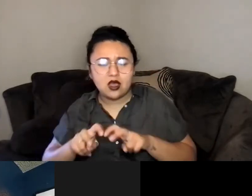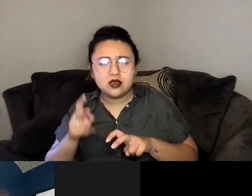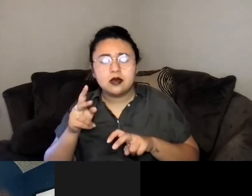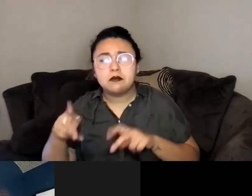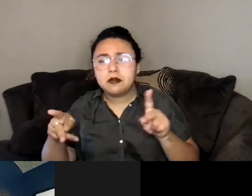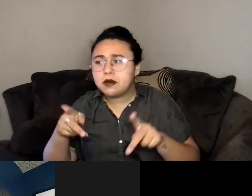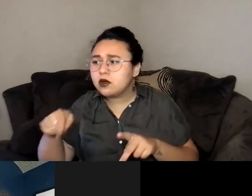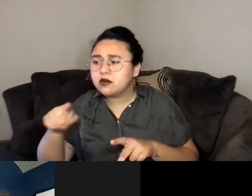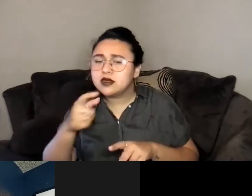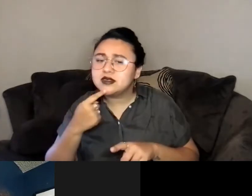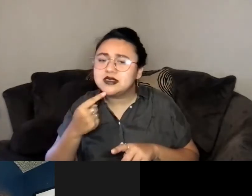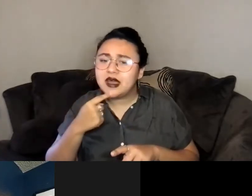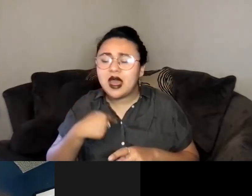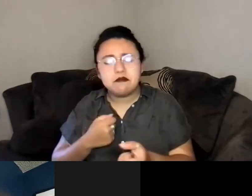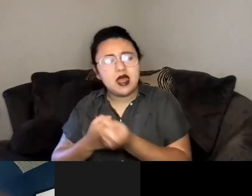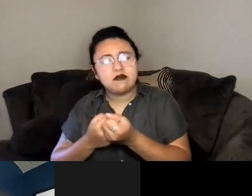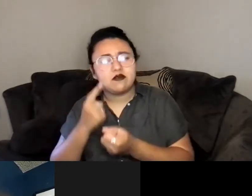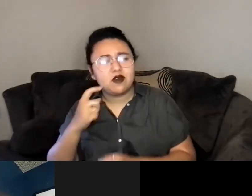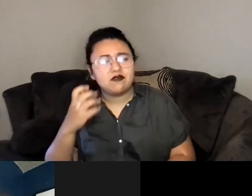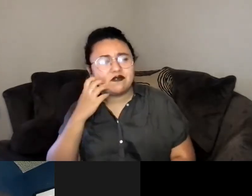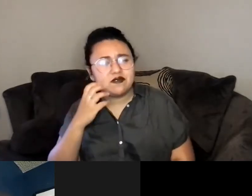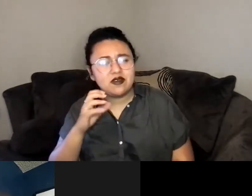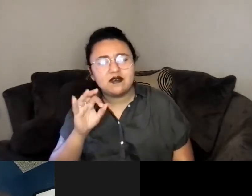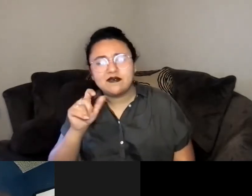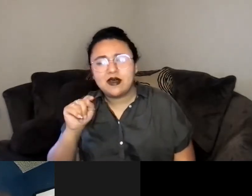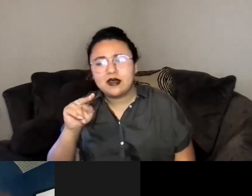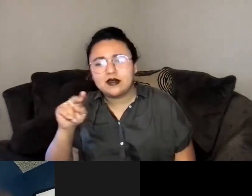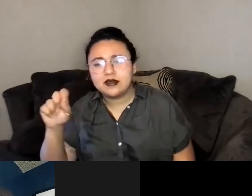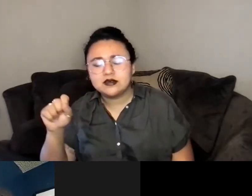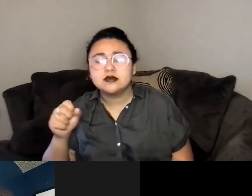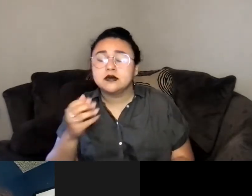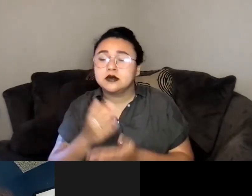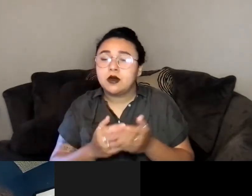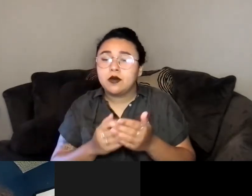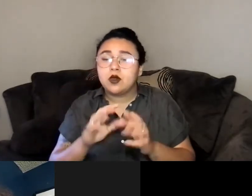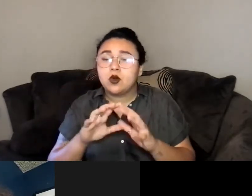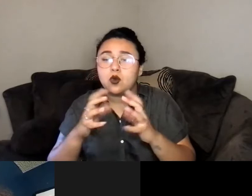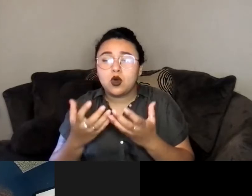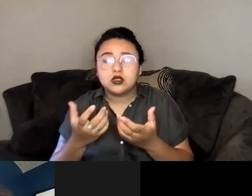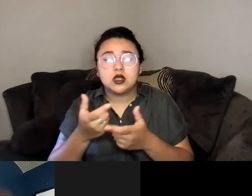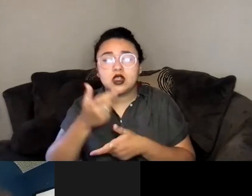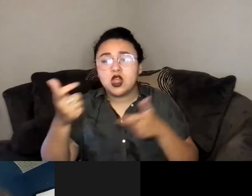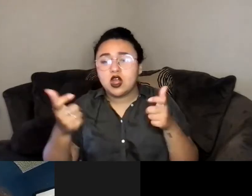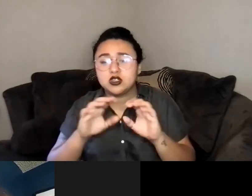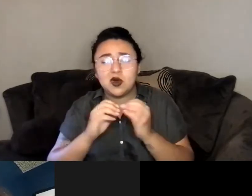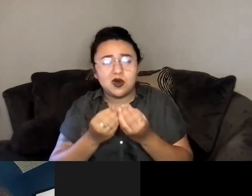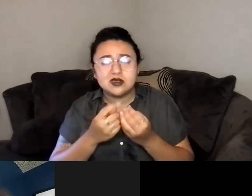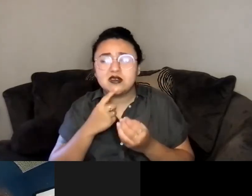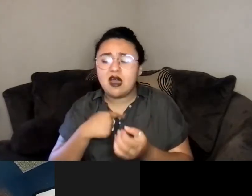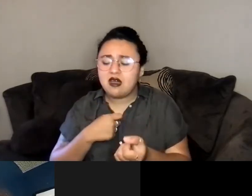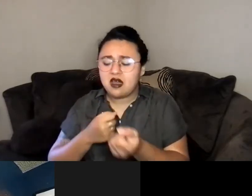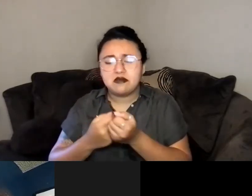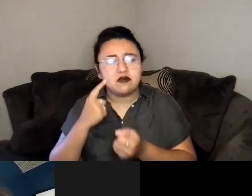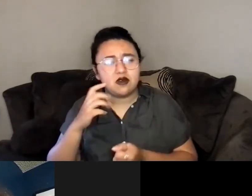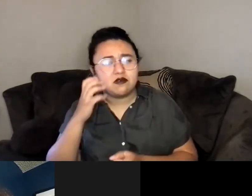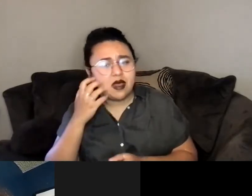Some of the people who say that they are, some of the world's largest organizations who say they are advocates for fat people are, they're the